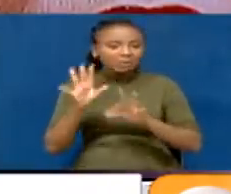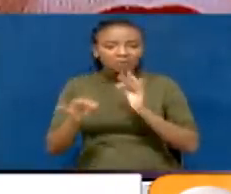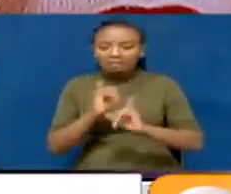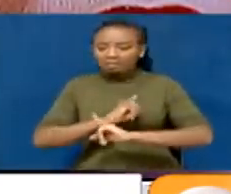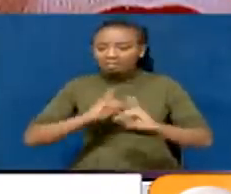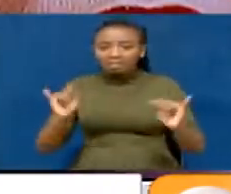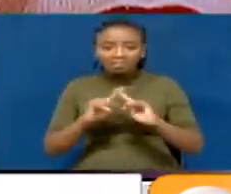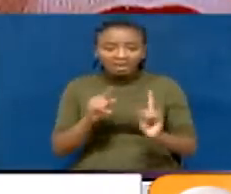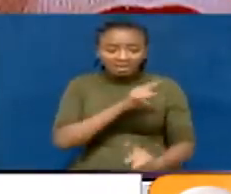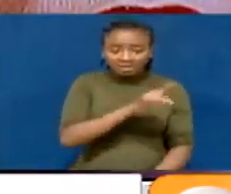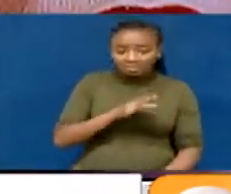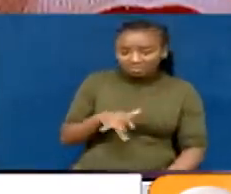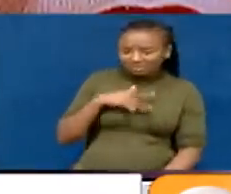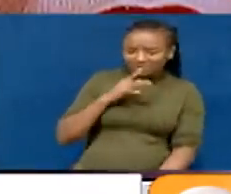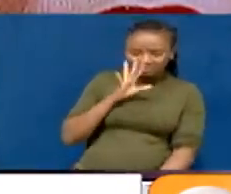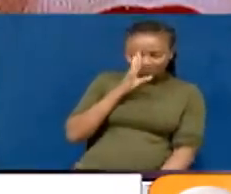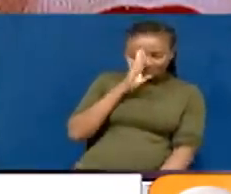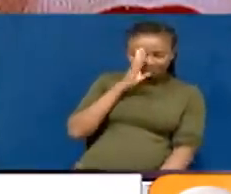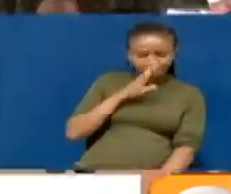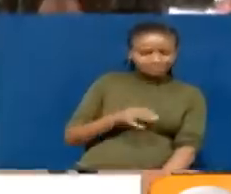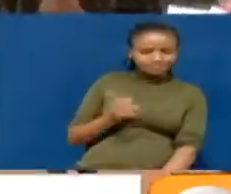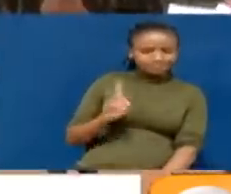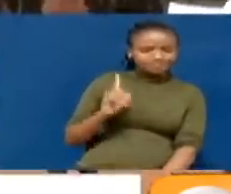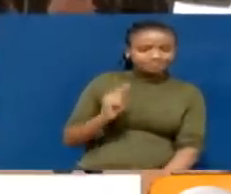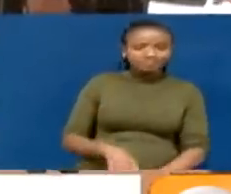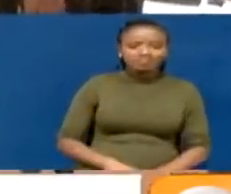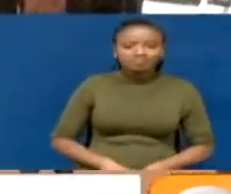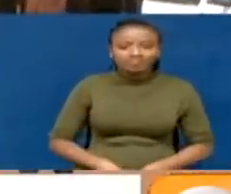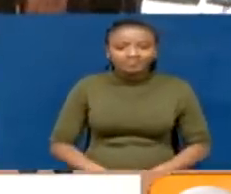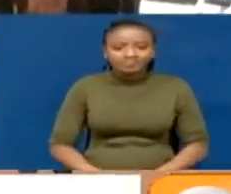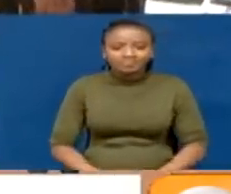Chemutai Goin has the details of that report.